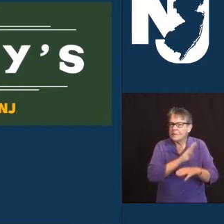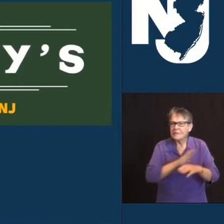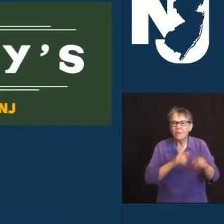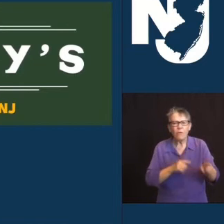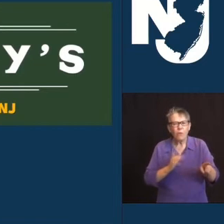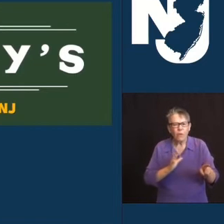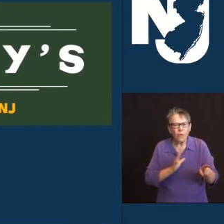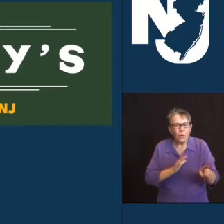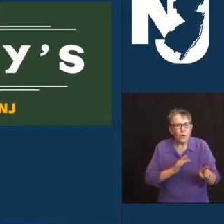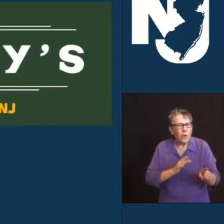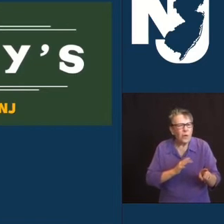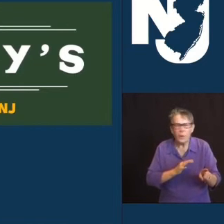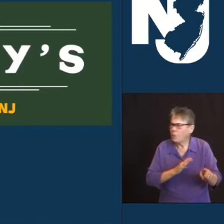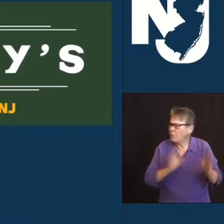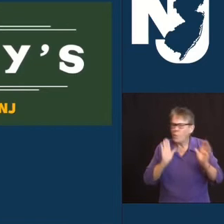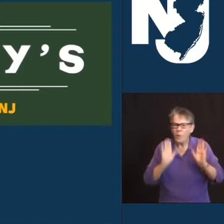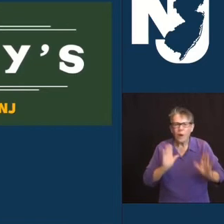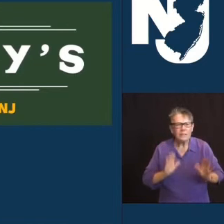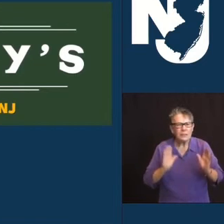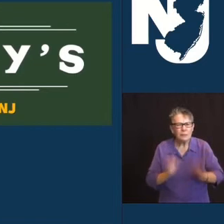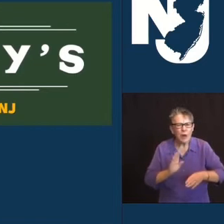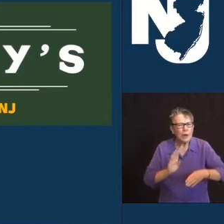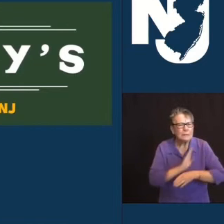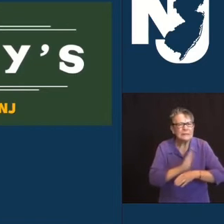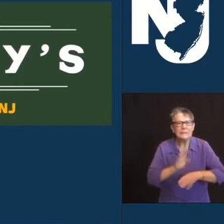in the EDA. By the way, check them out,